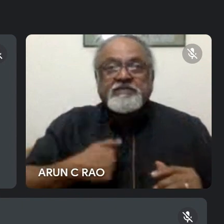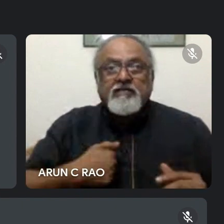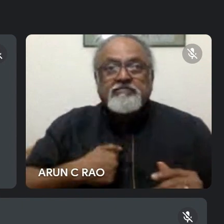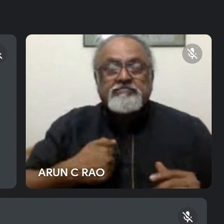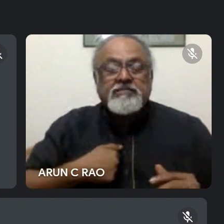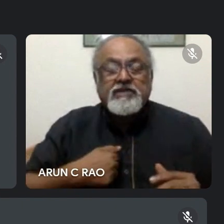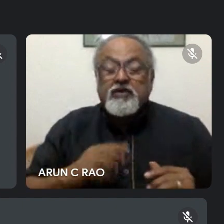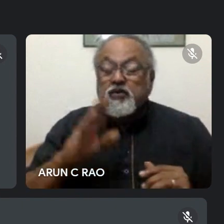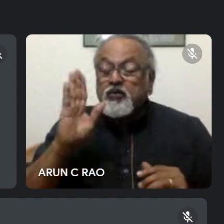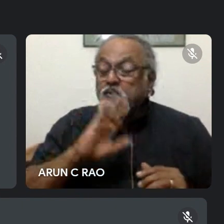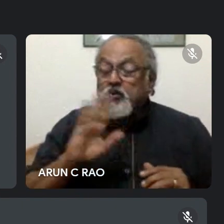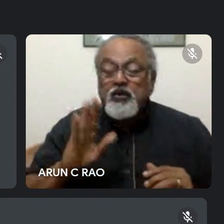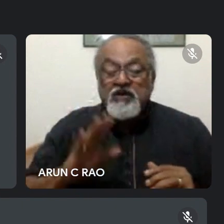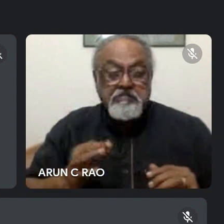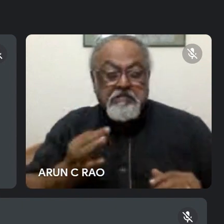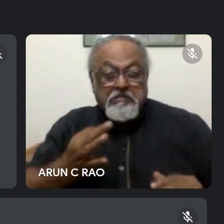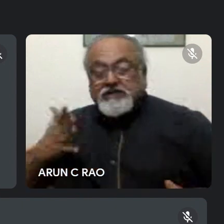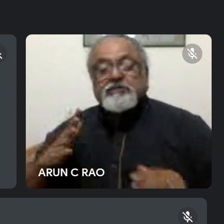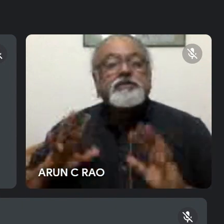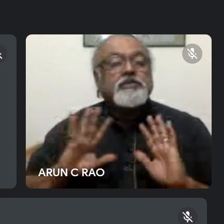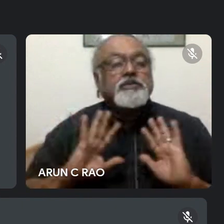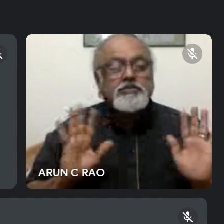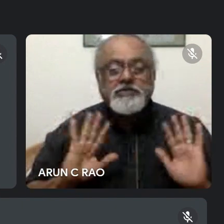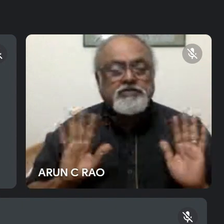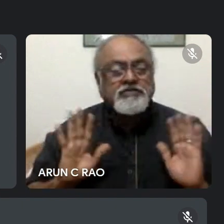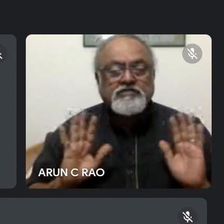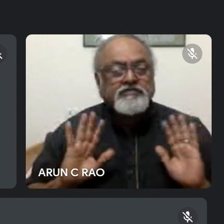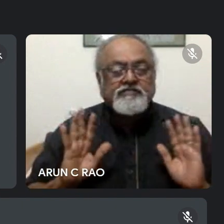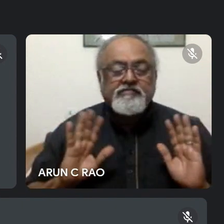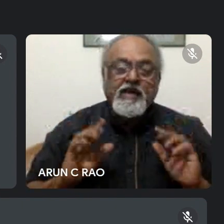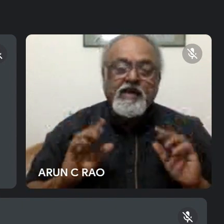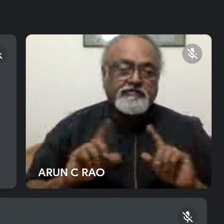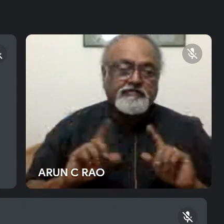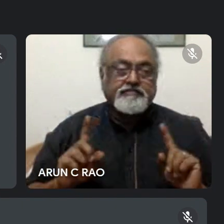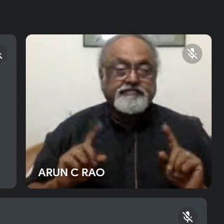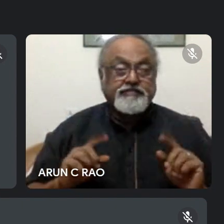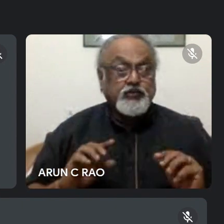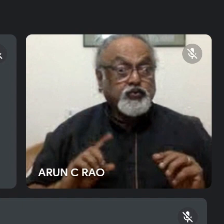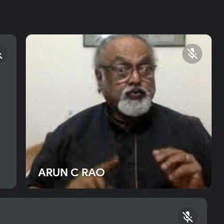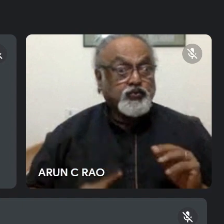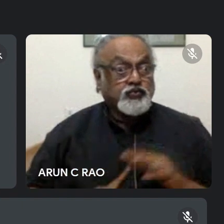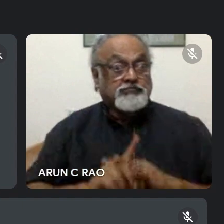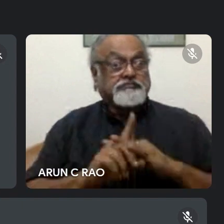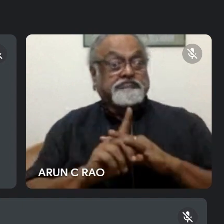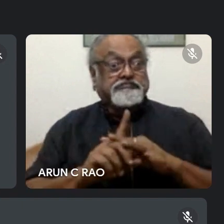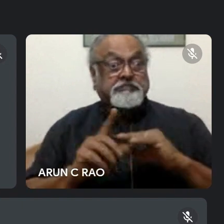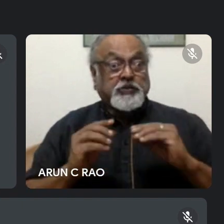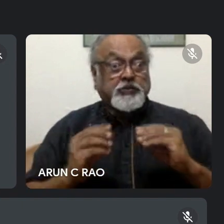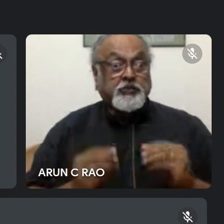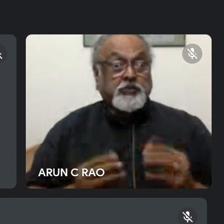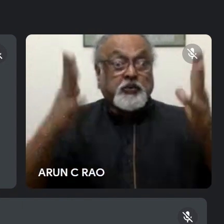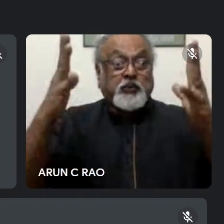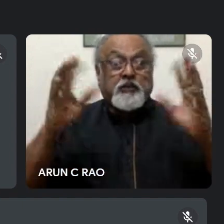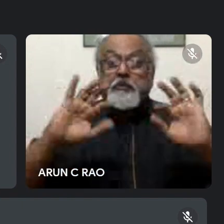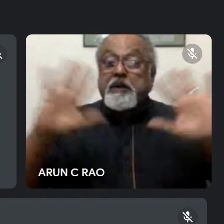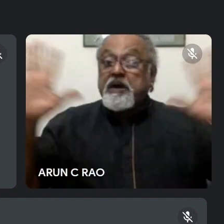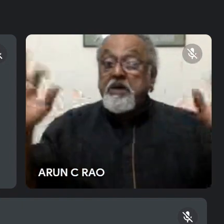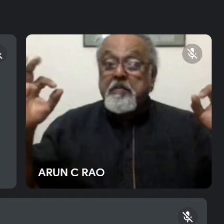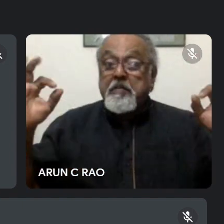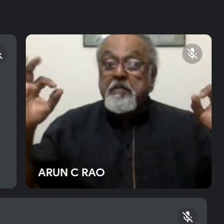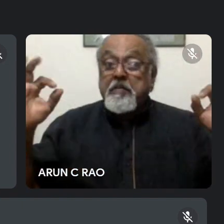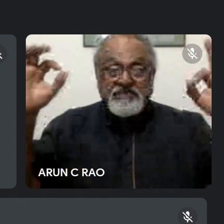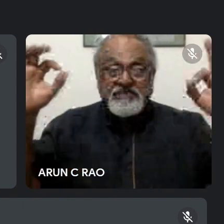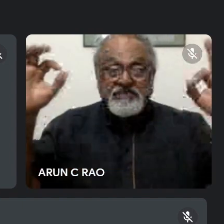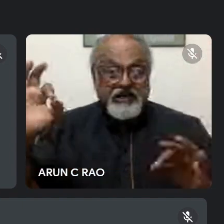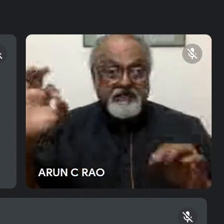excel or never to to really show up and get a big grade and come back home and say, hey, I got 90% or I